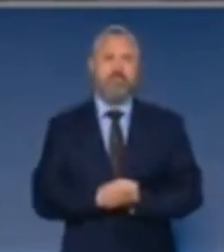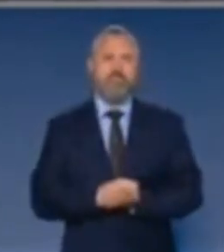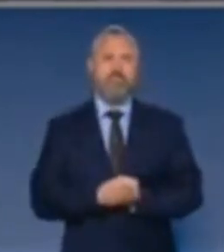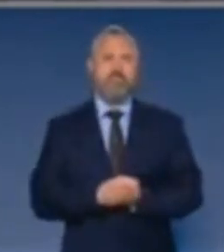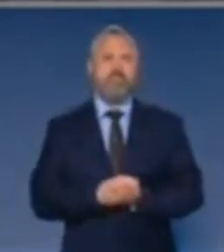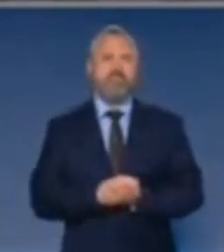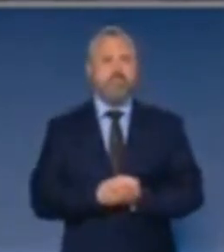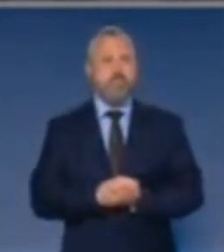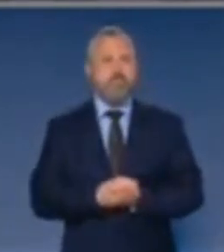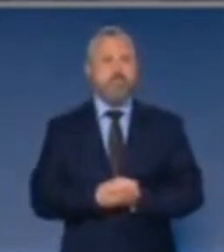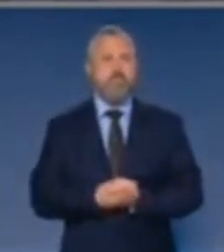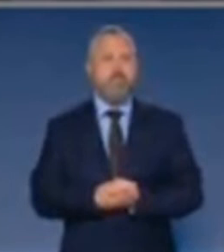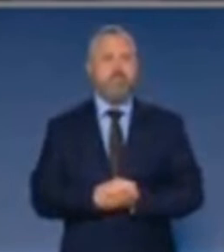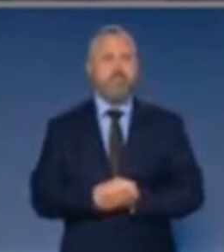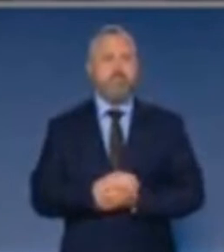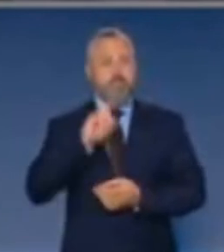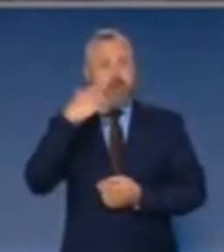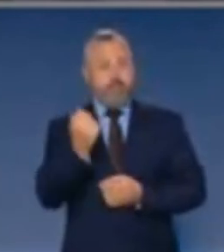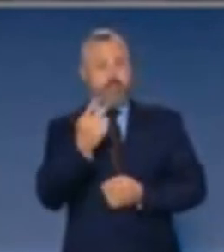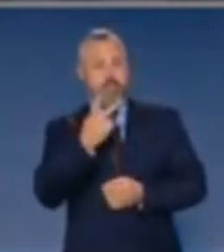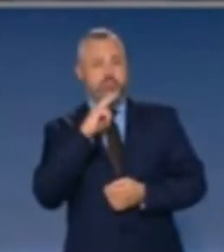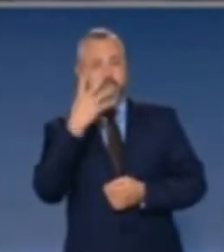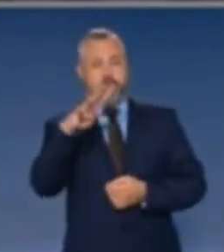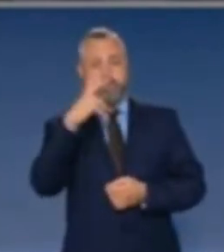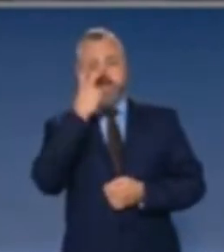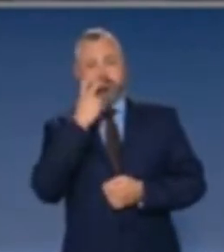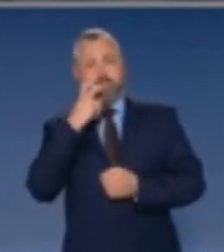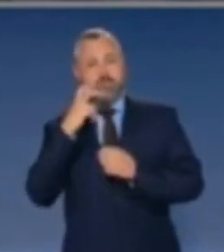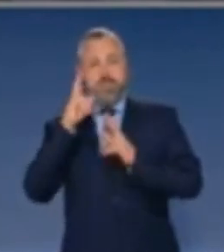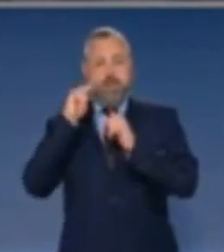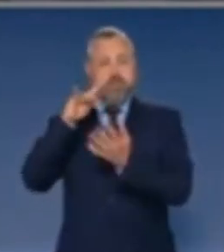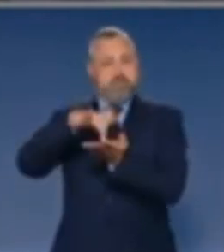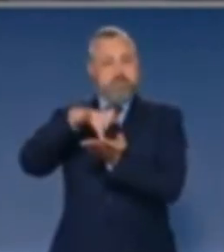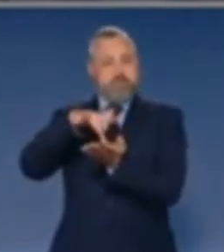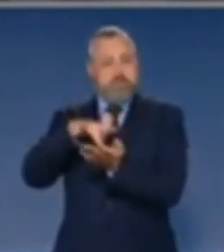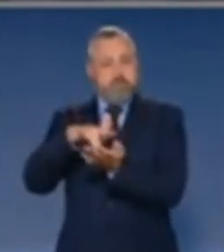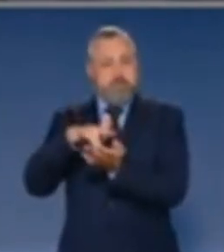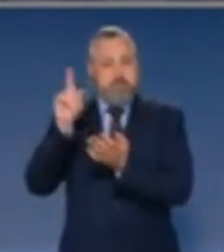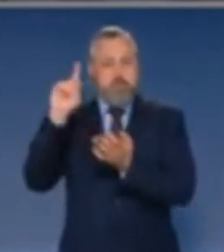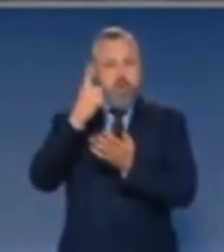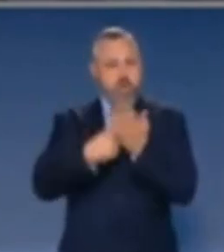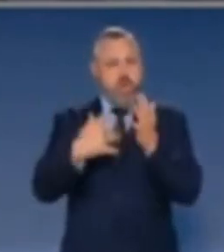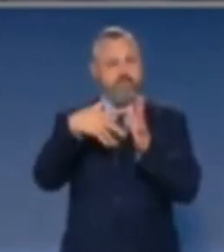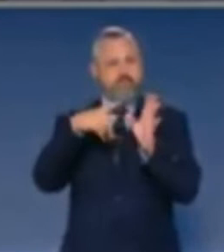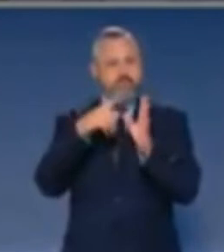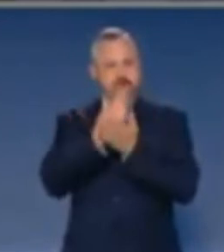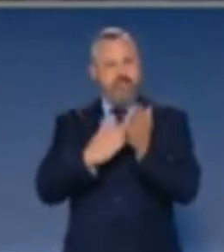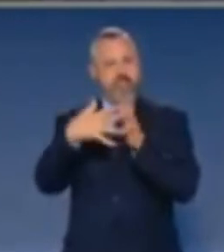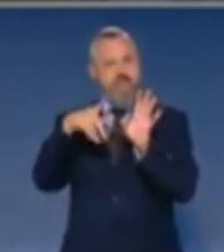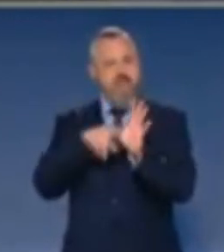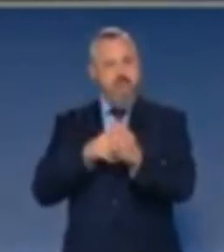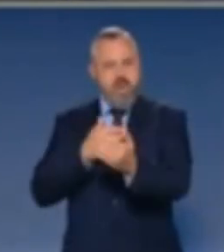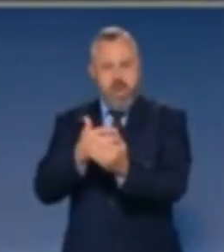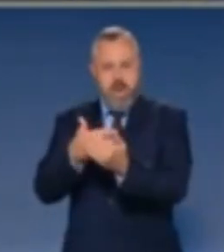240 aged care centres this week. You said today it's 70. Thursday. That's less than halfway there. How are we going to make up for that? That's quite slow.